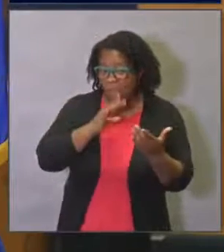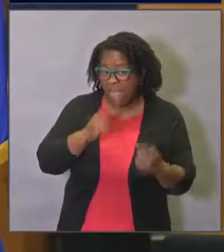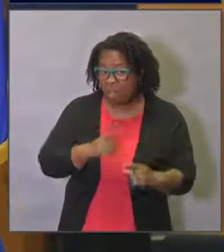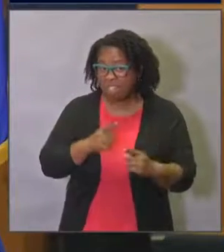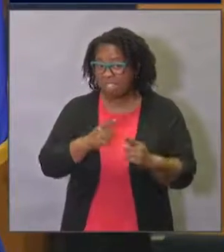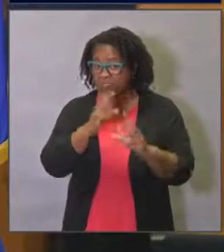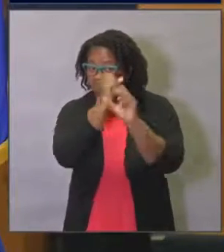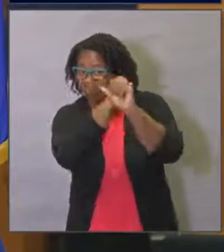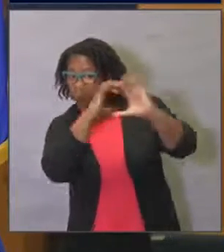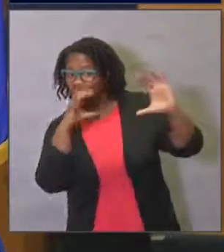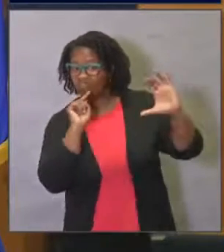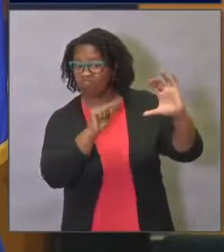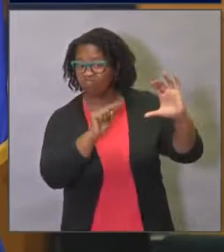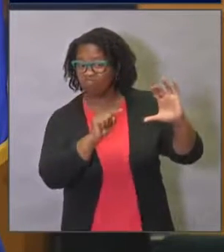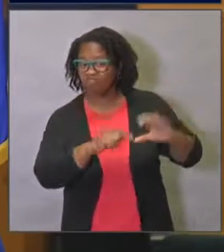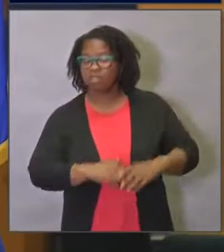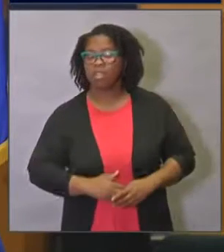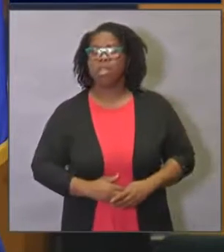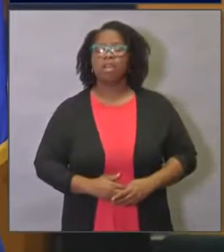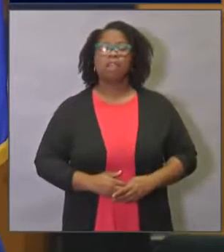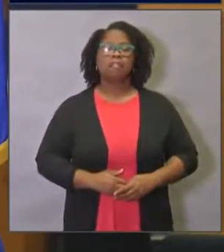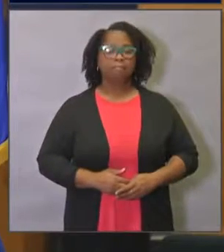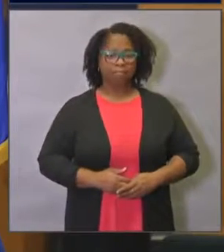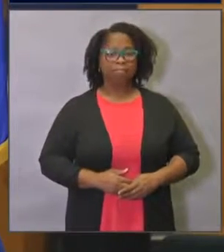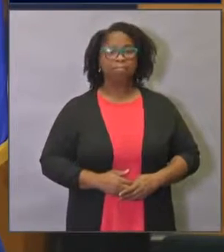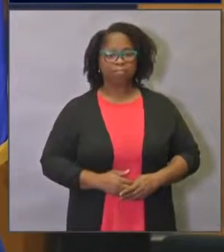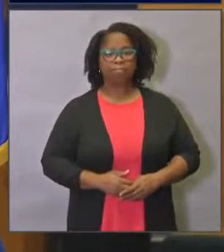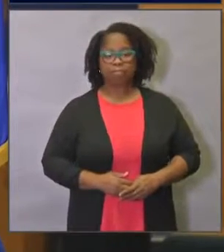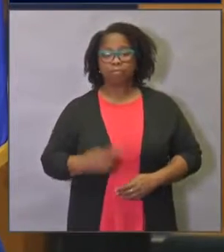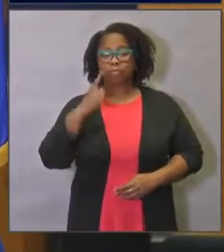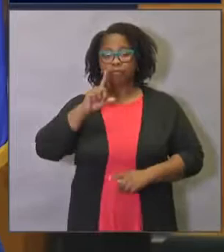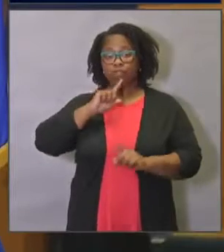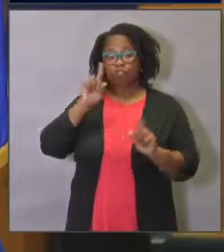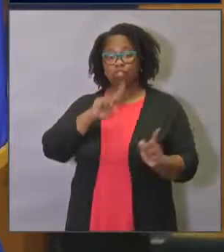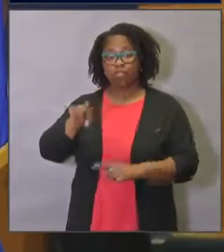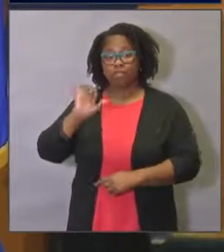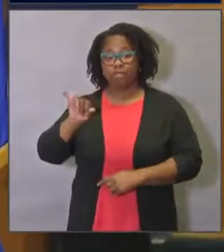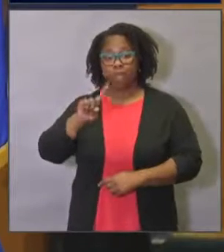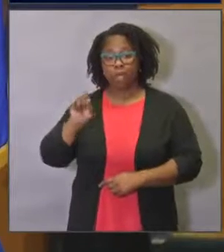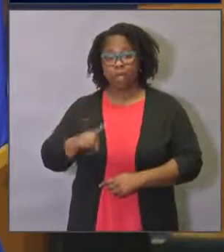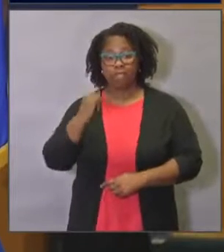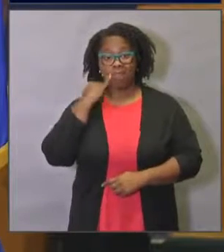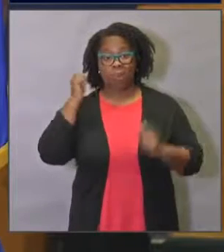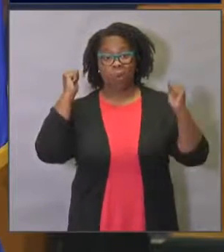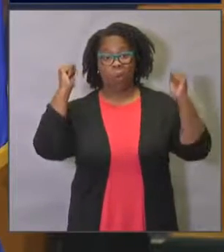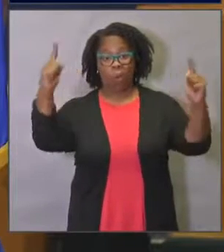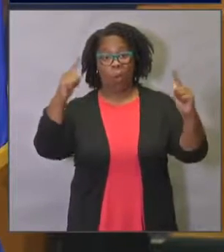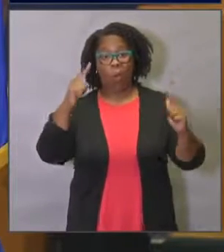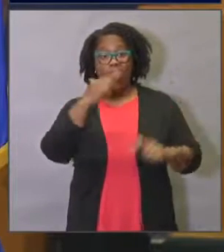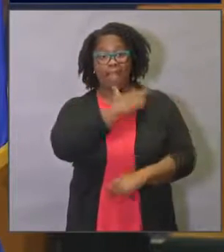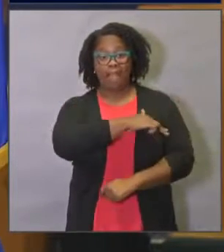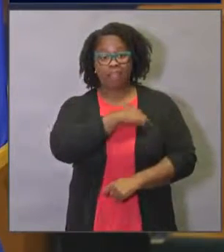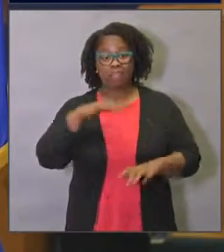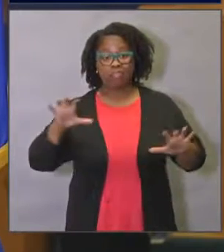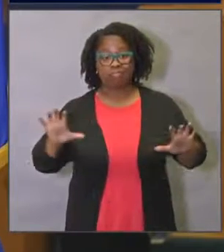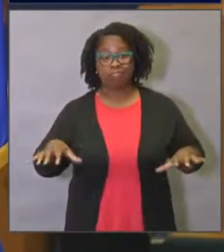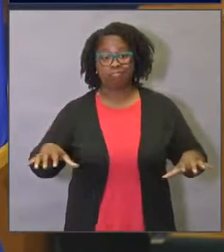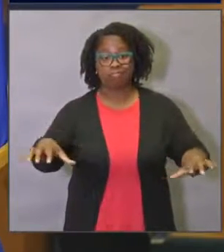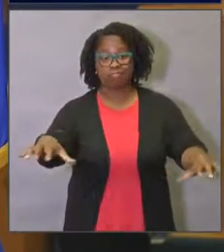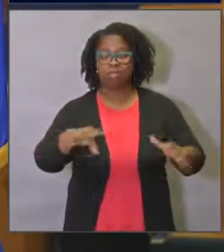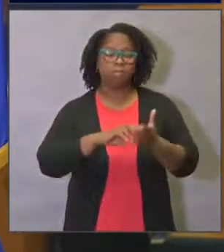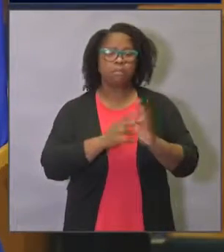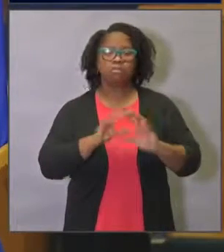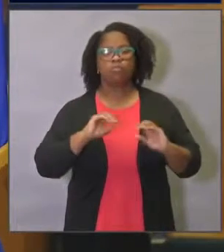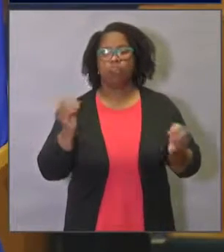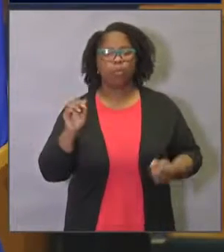Sure. To address that question, I think on the second part, when all hospitals are on diversion, no one's on diversion. Diversion